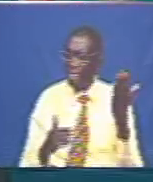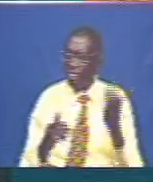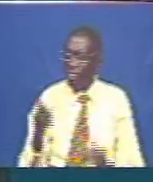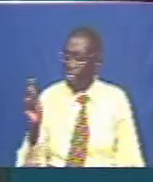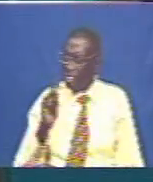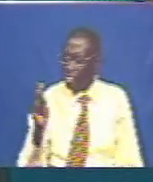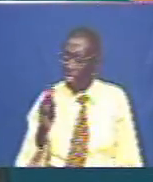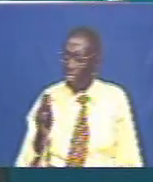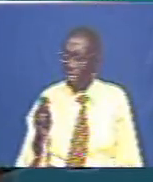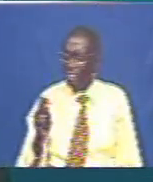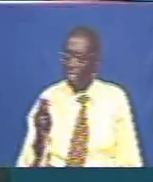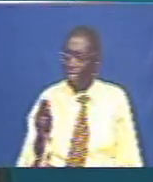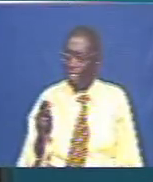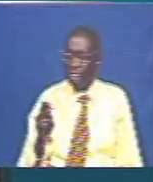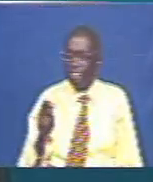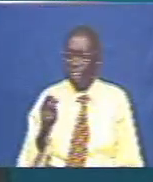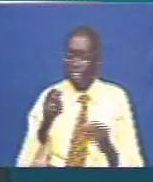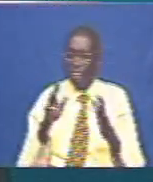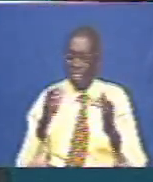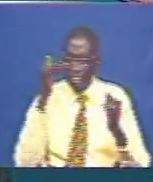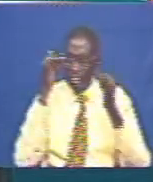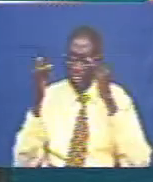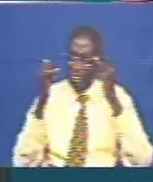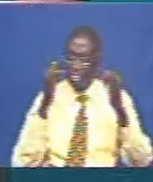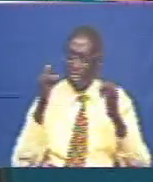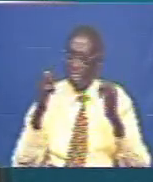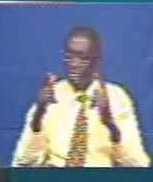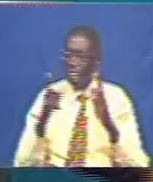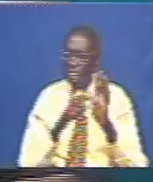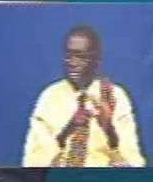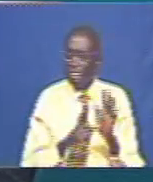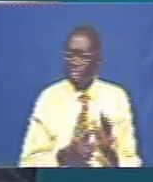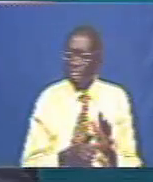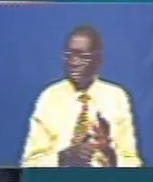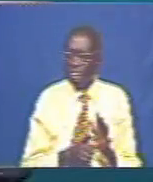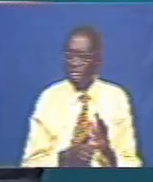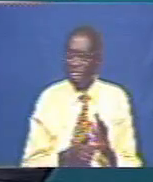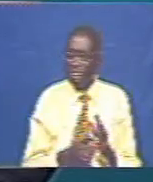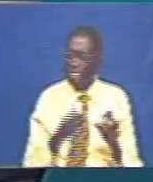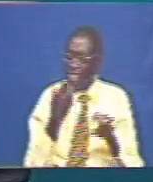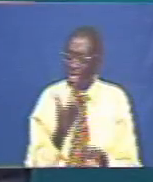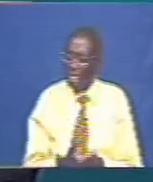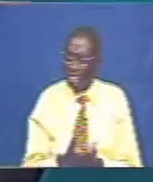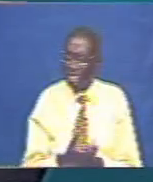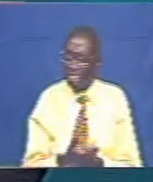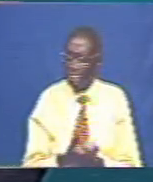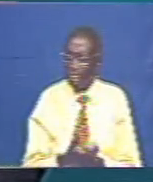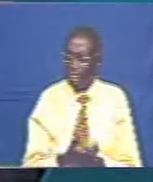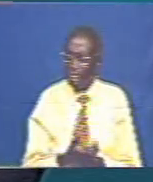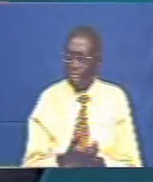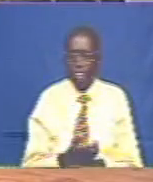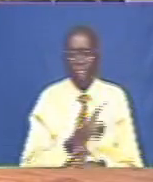it lack of innovation or what? Or maybe the regulations, you know, are choking the industry? No.